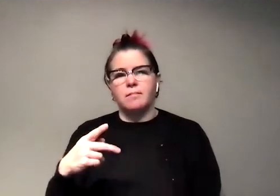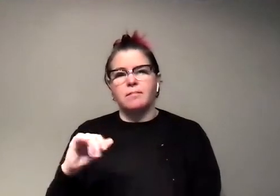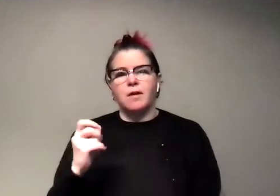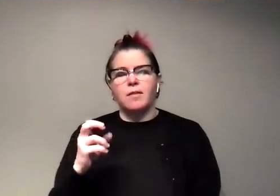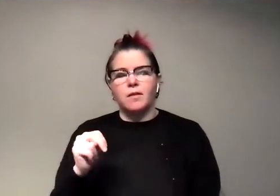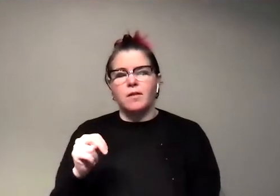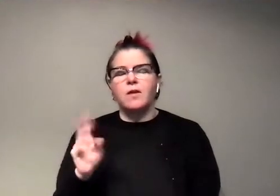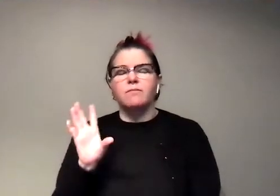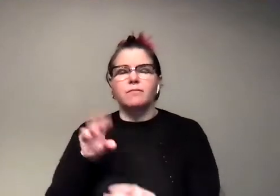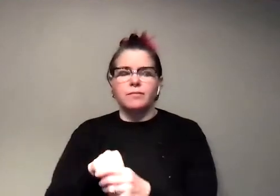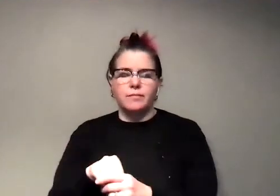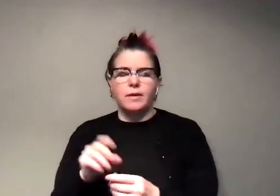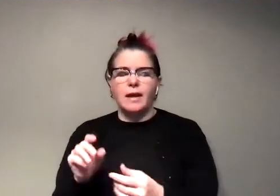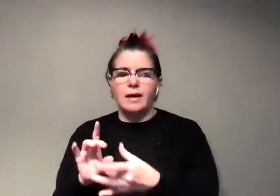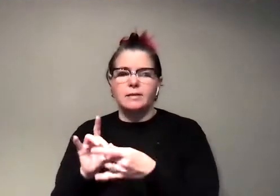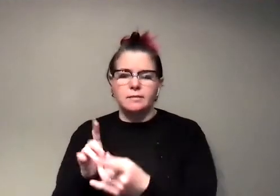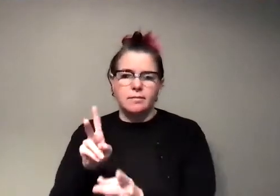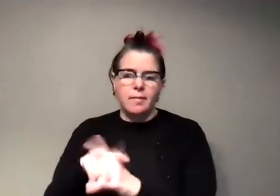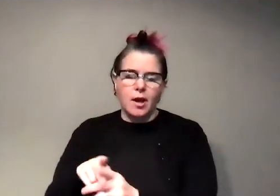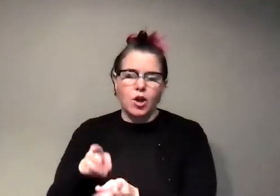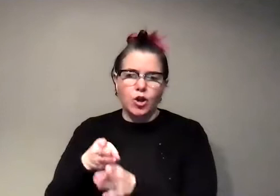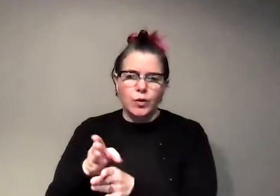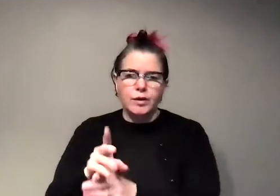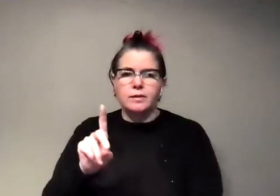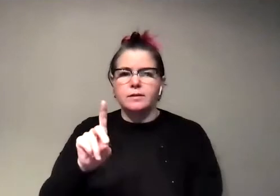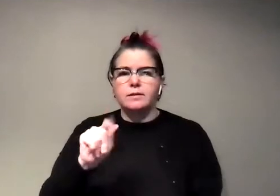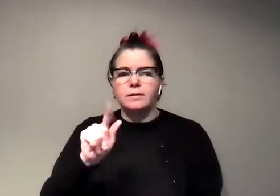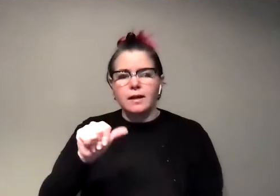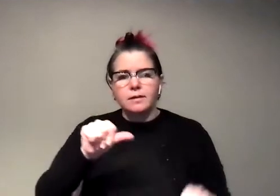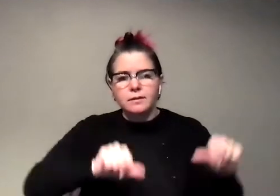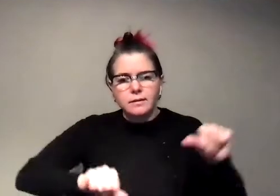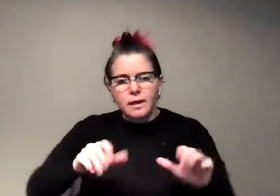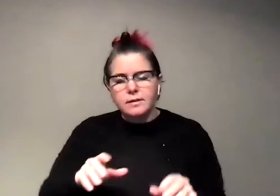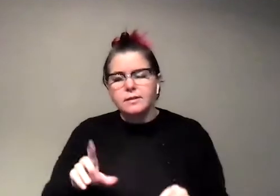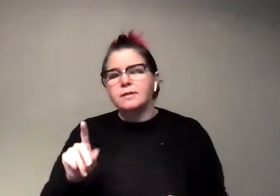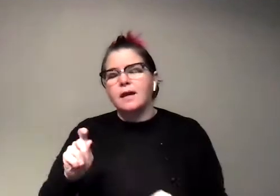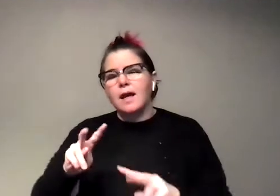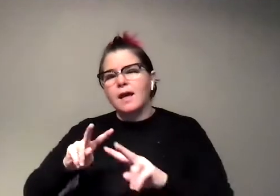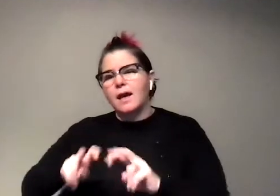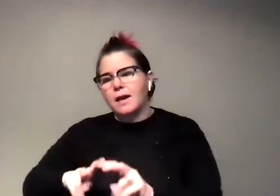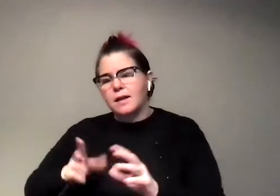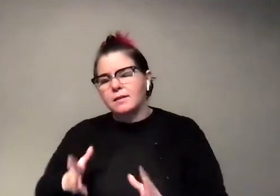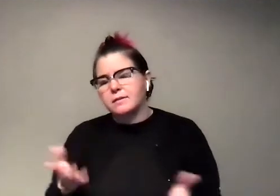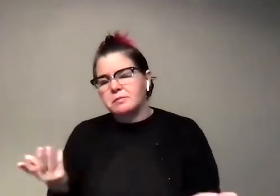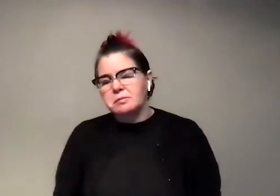careers of things like data scientists and data analysts